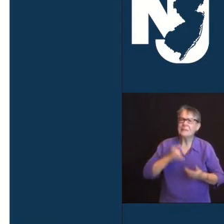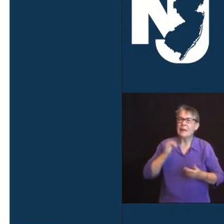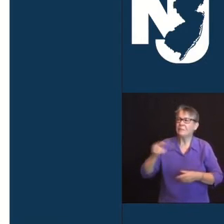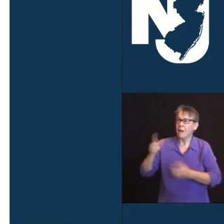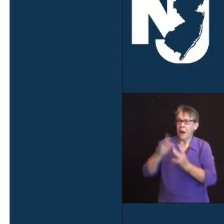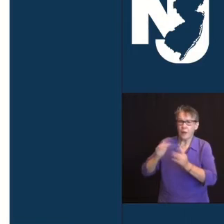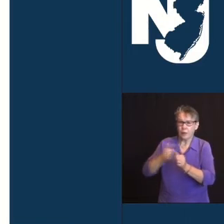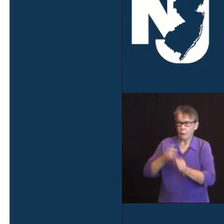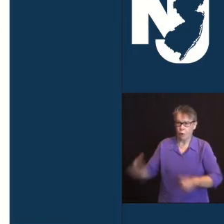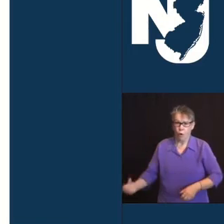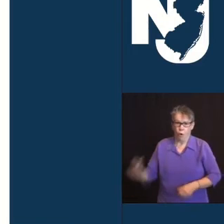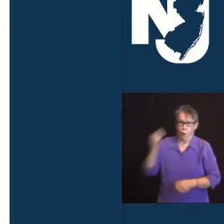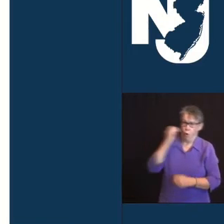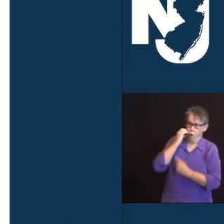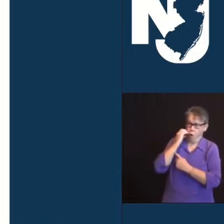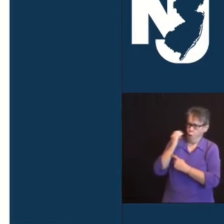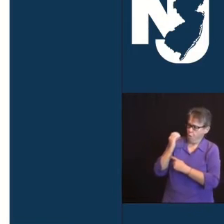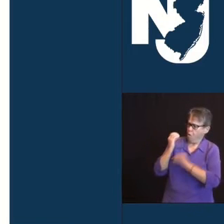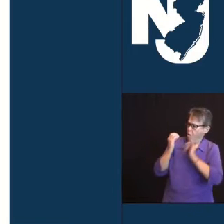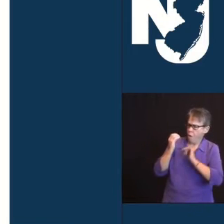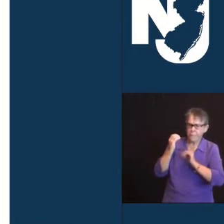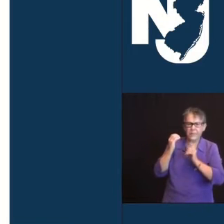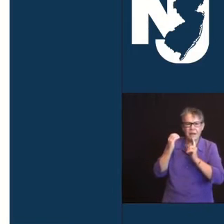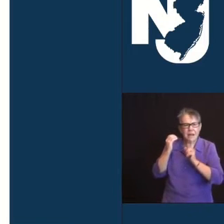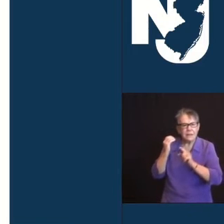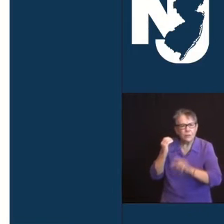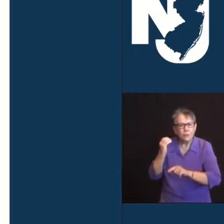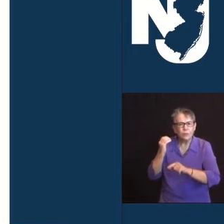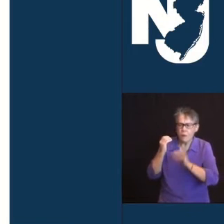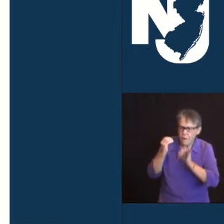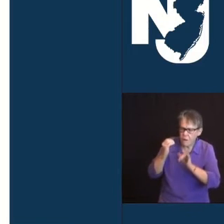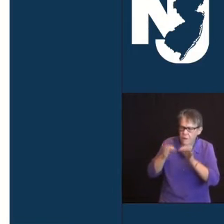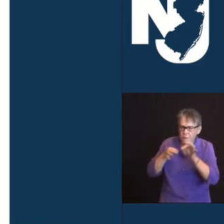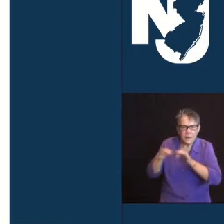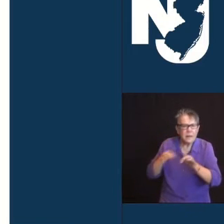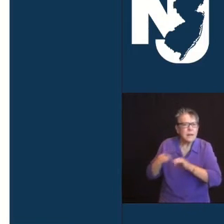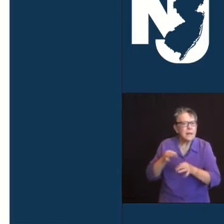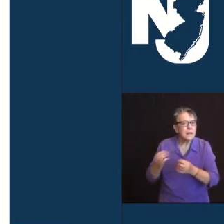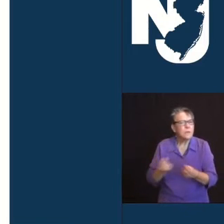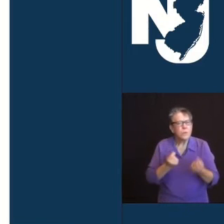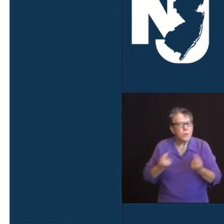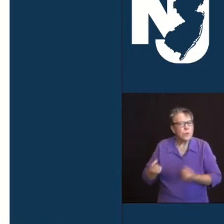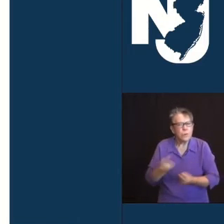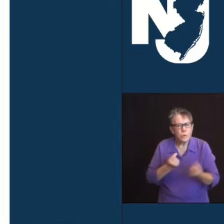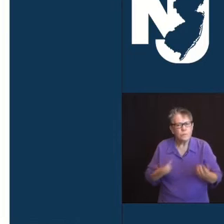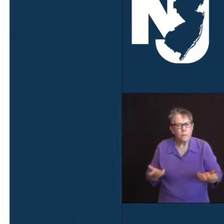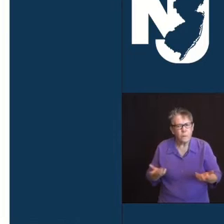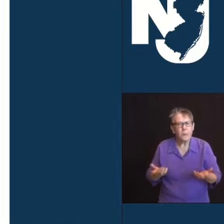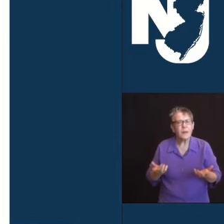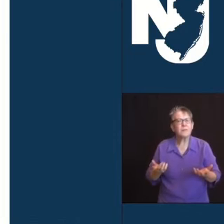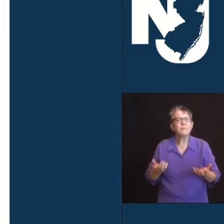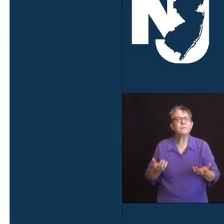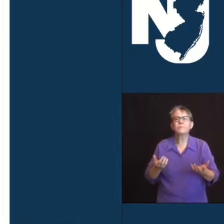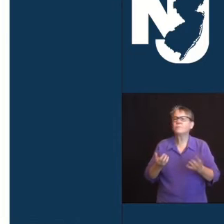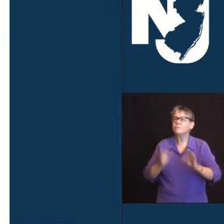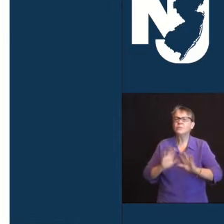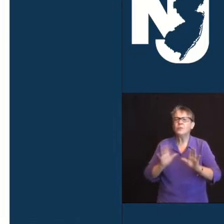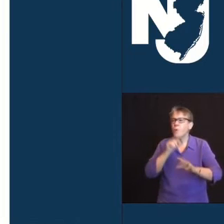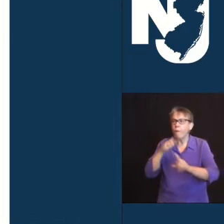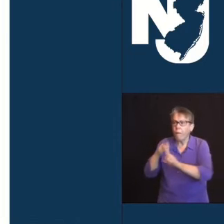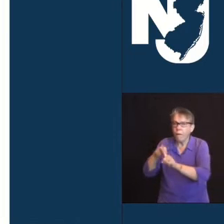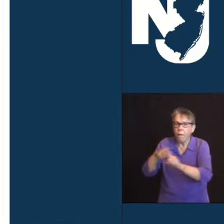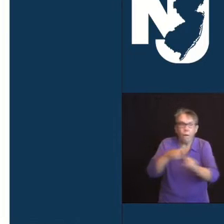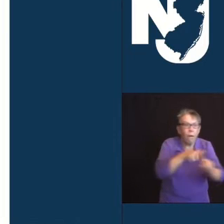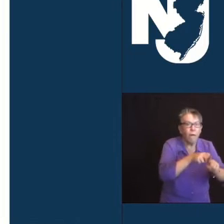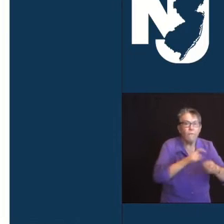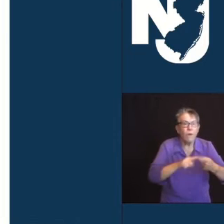our contact tracers are not on a witch hunt. They are only concerned with stopping the spread of this virus. We urge you,